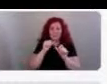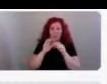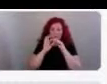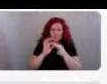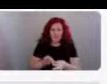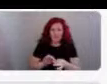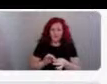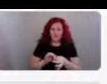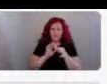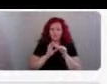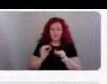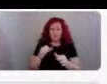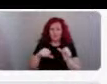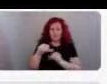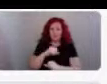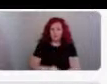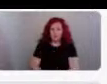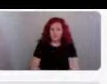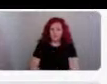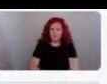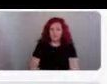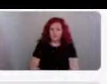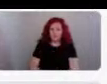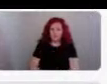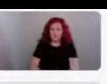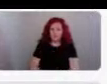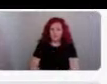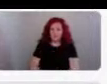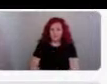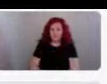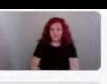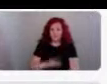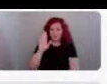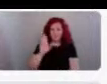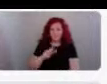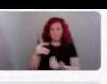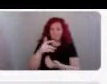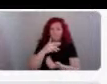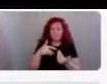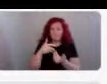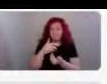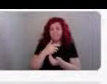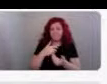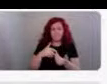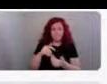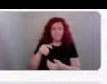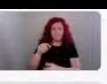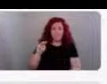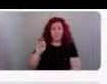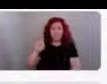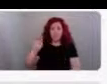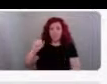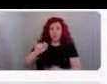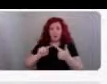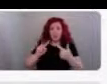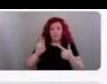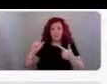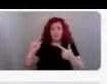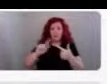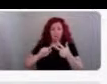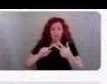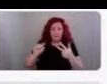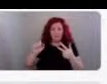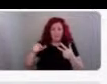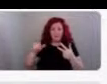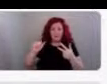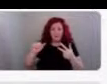other we never spend time in marana vale or tankaverti and rarely make the trek to oro valley